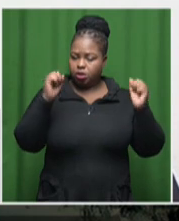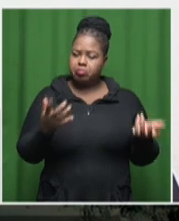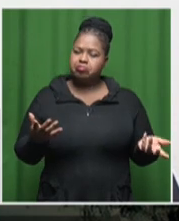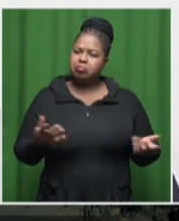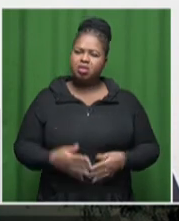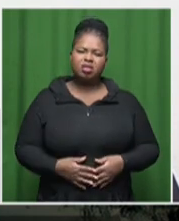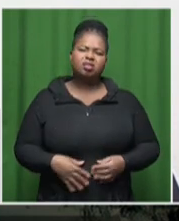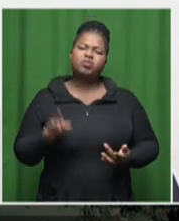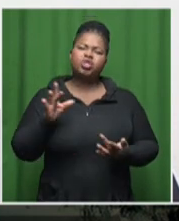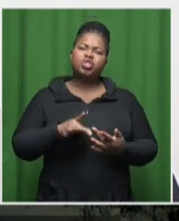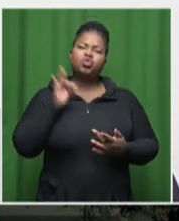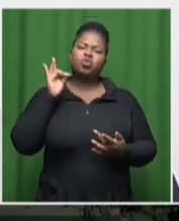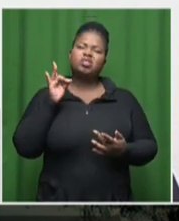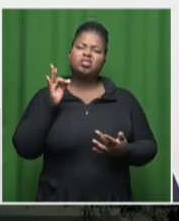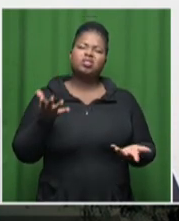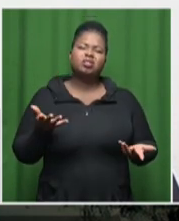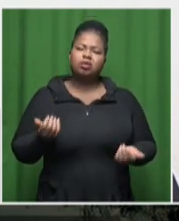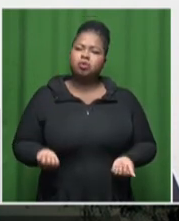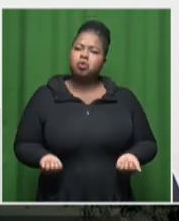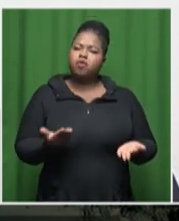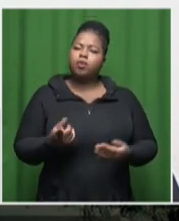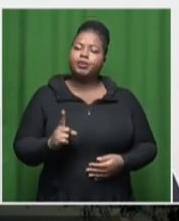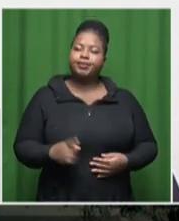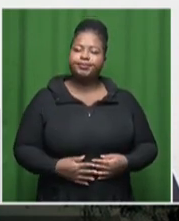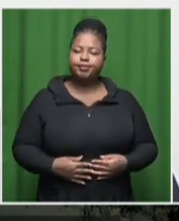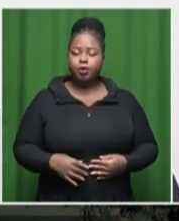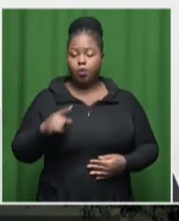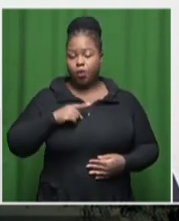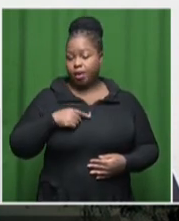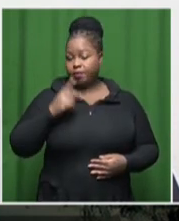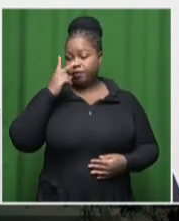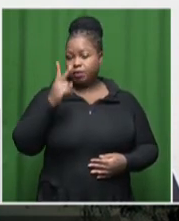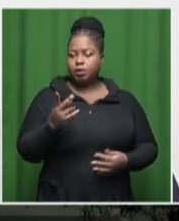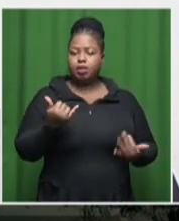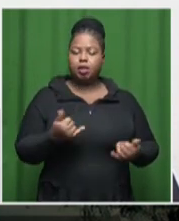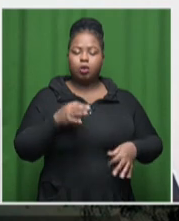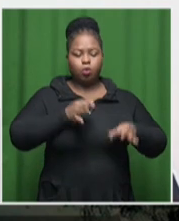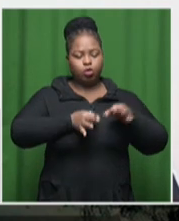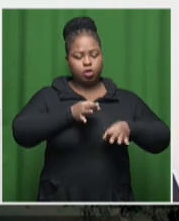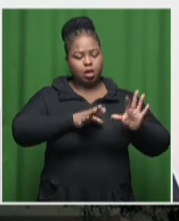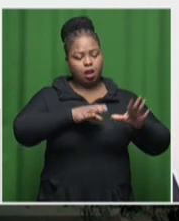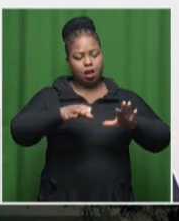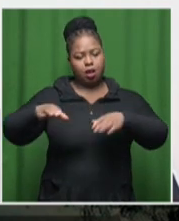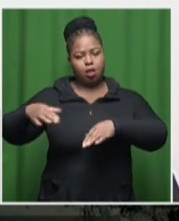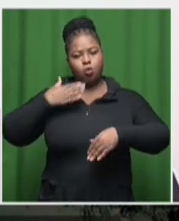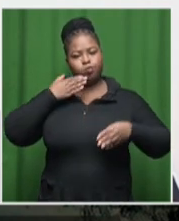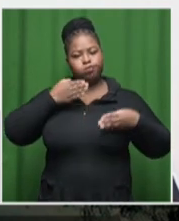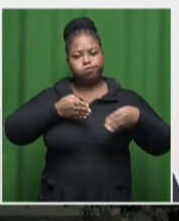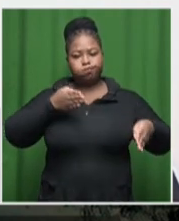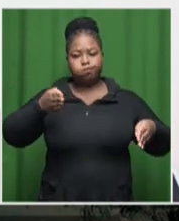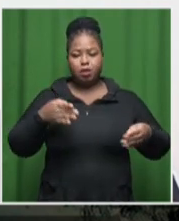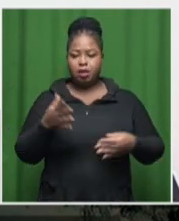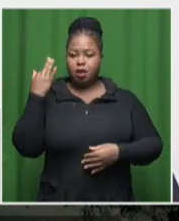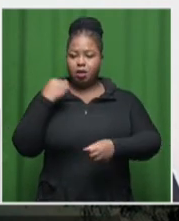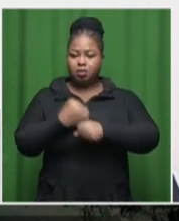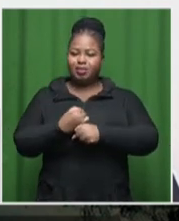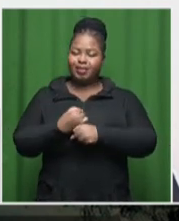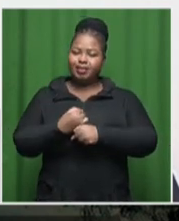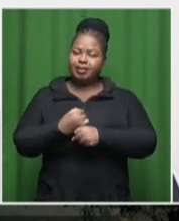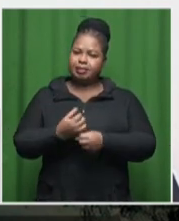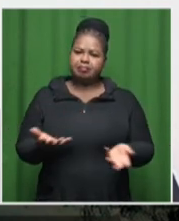sort of choices do they actually offer? You know, you look at the number of political parties that have sprang up in the last year